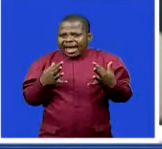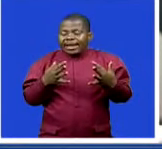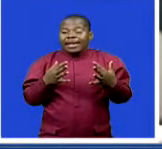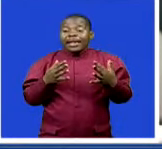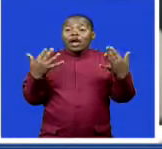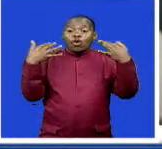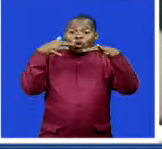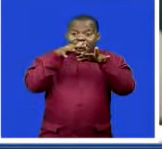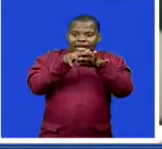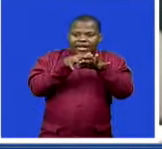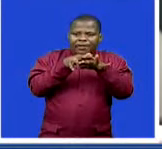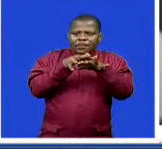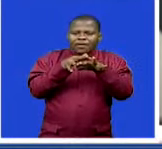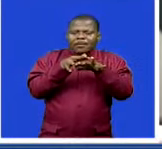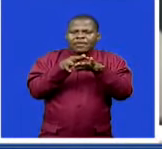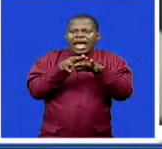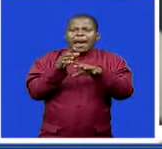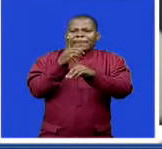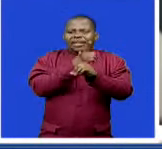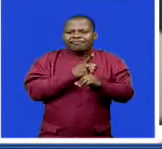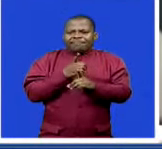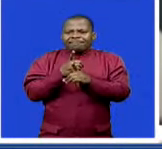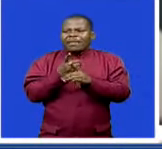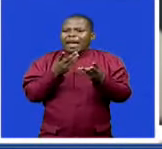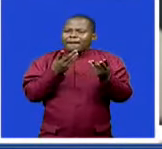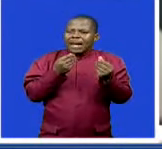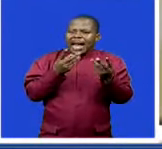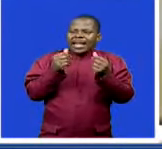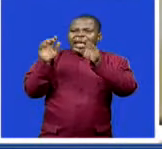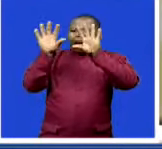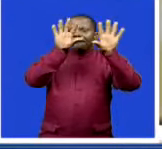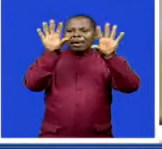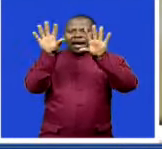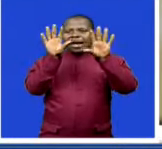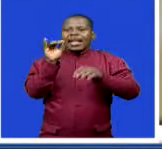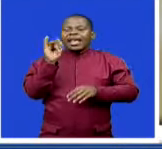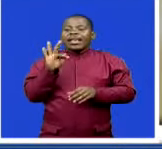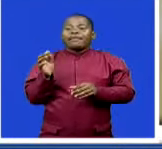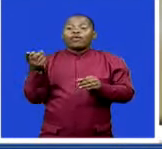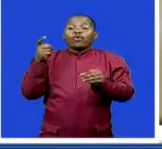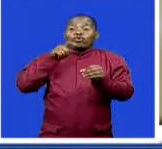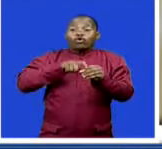media. Looking into money markets.